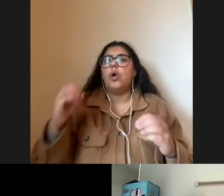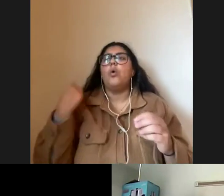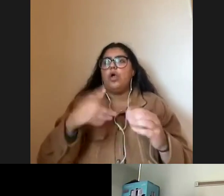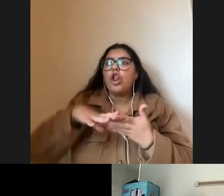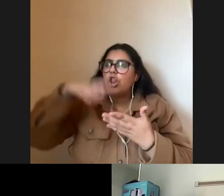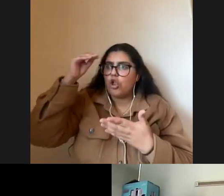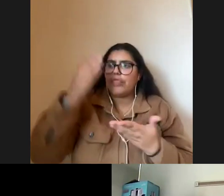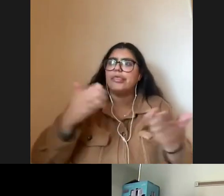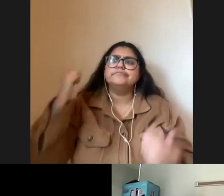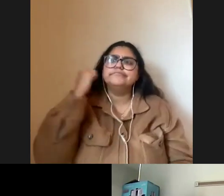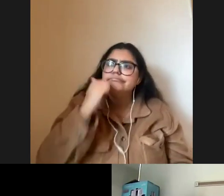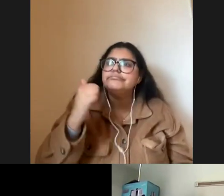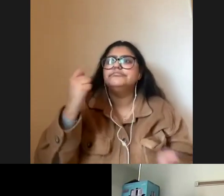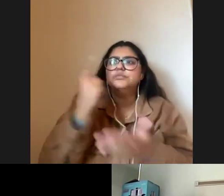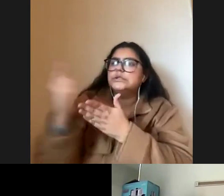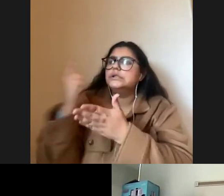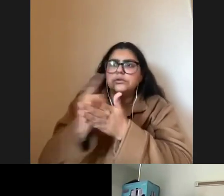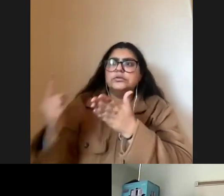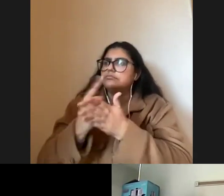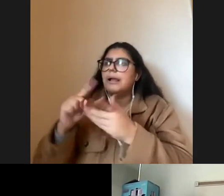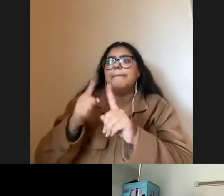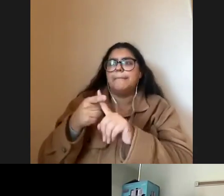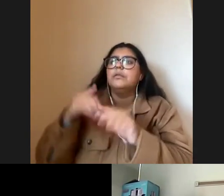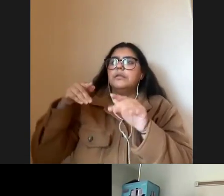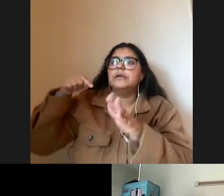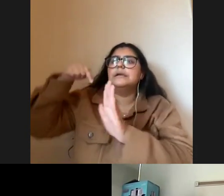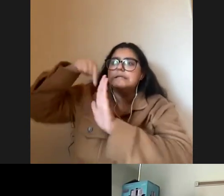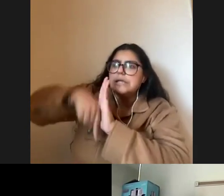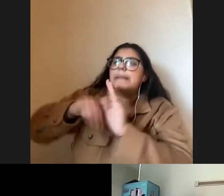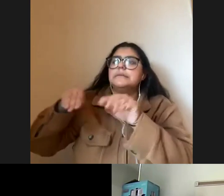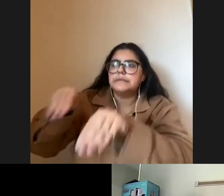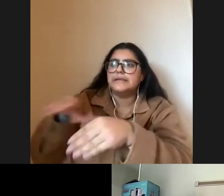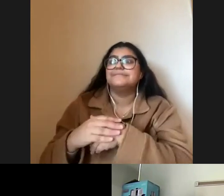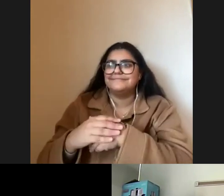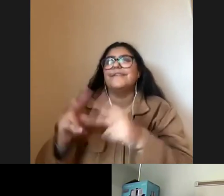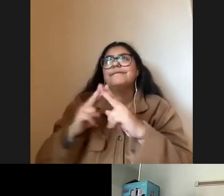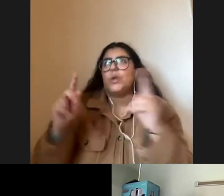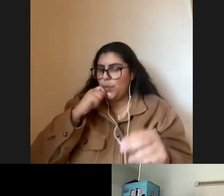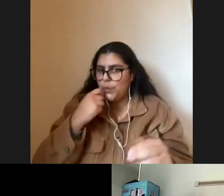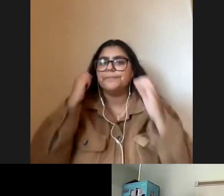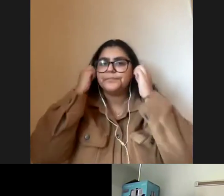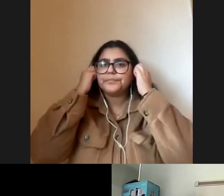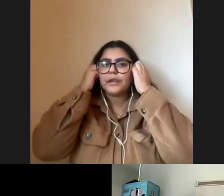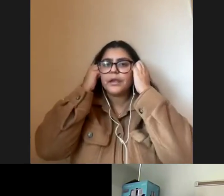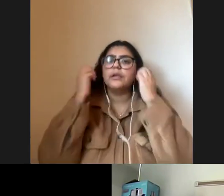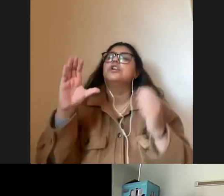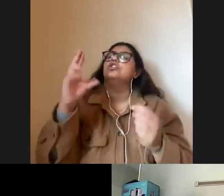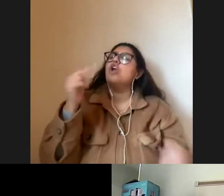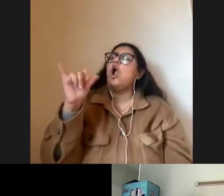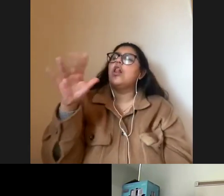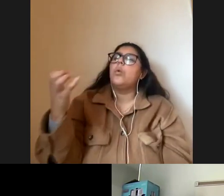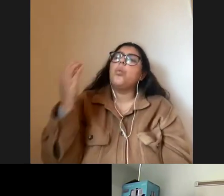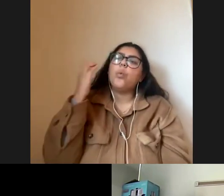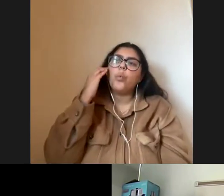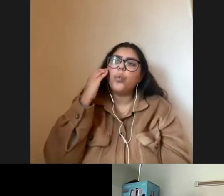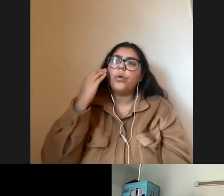things every week about the deep sea, which is so cool. Right. Charlie wants to know, do